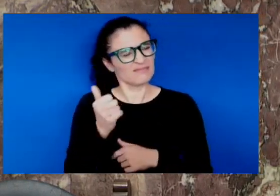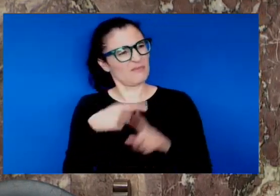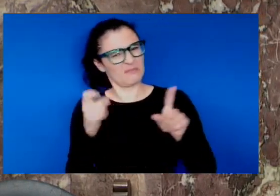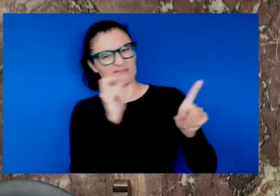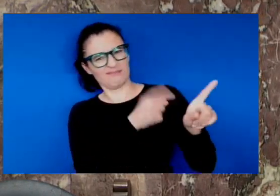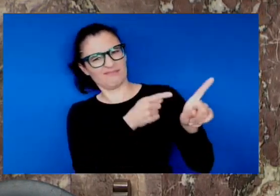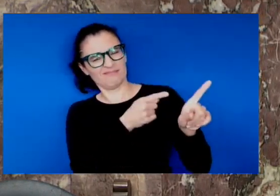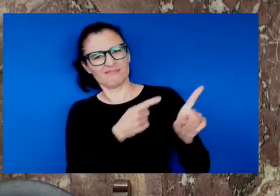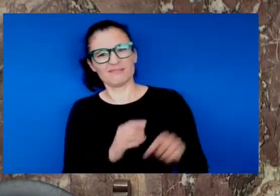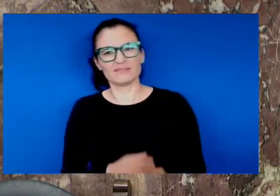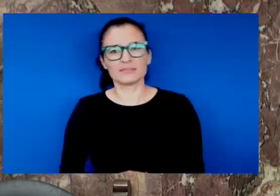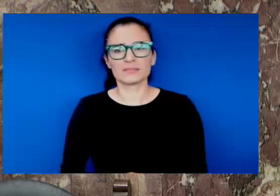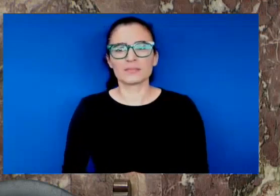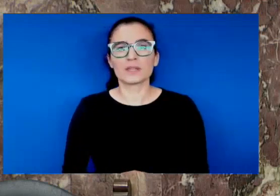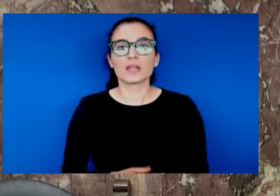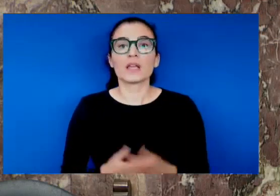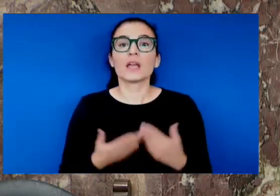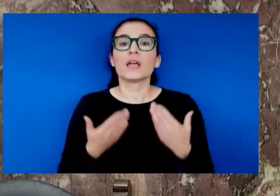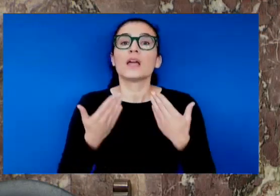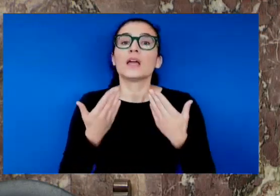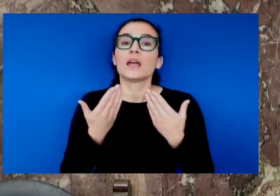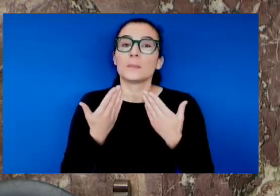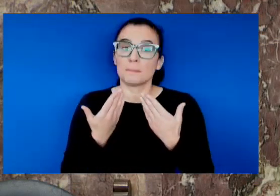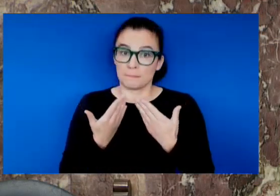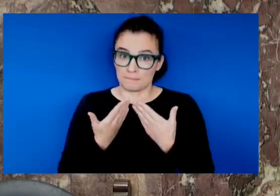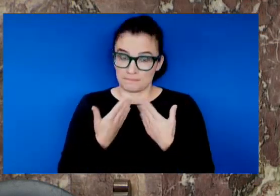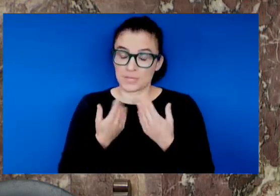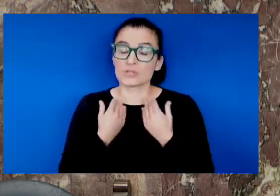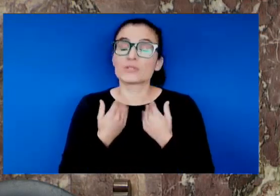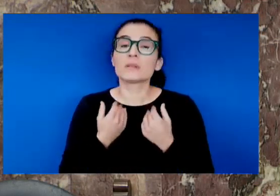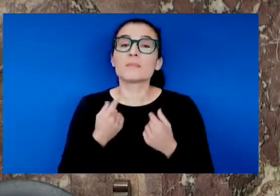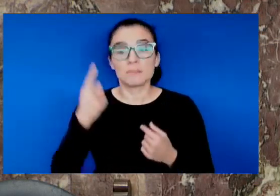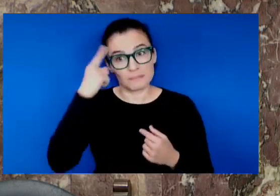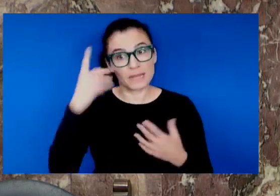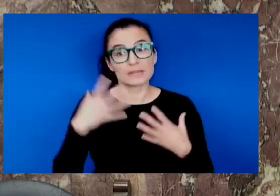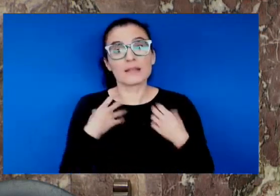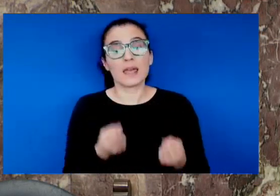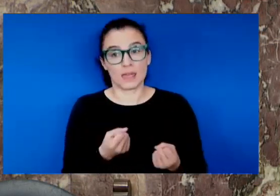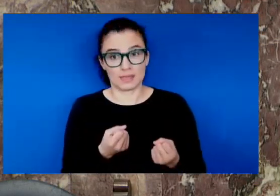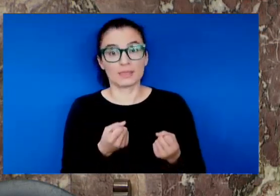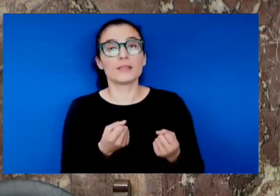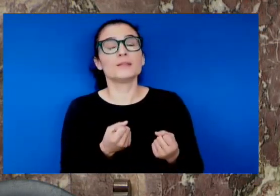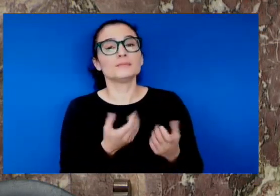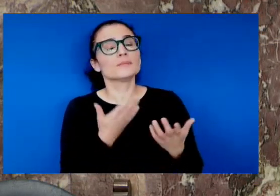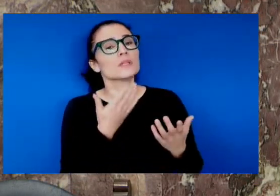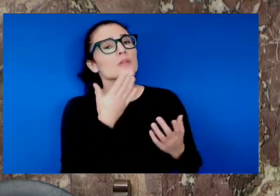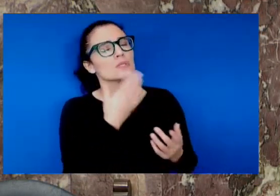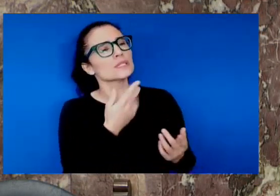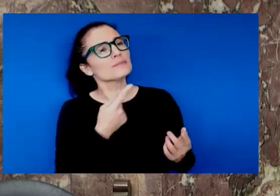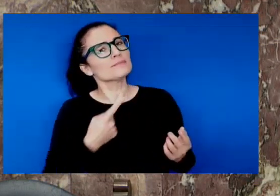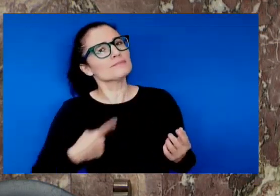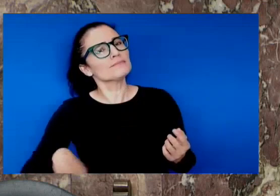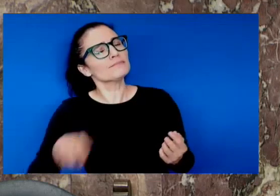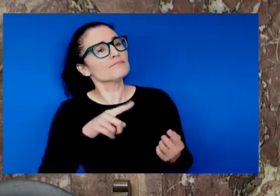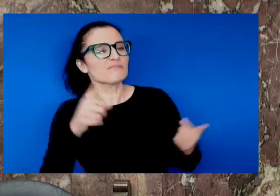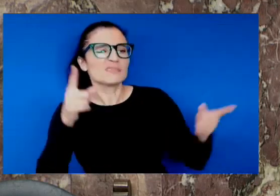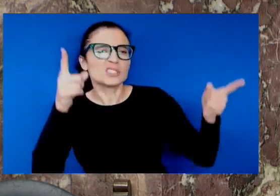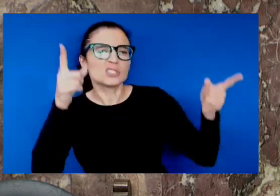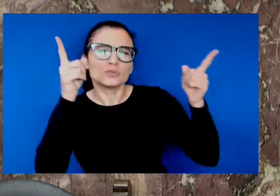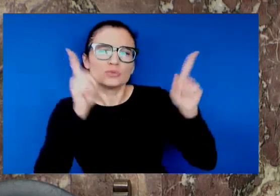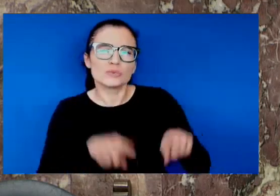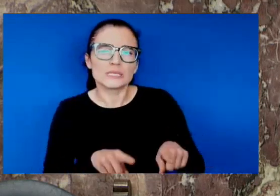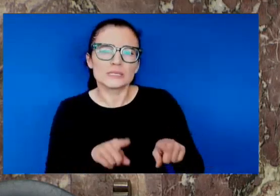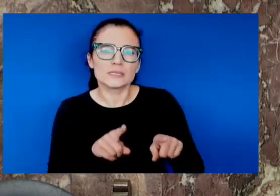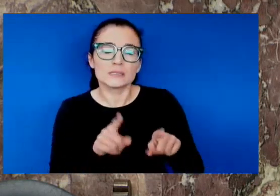think everyone in this House agrees that the safety and the mental health of children and youth is